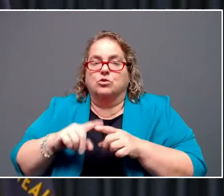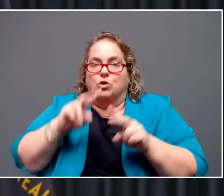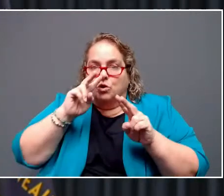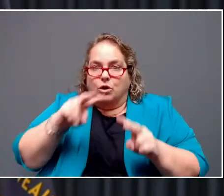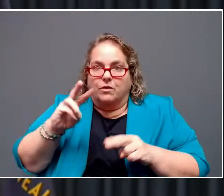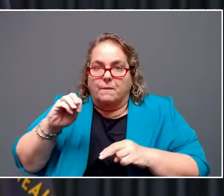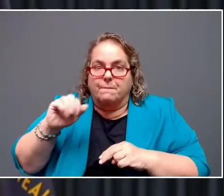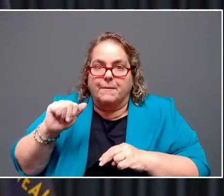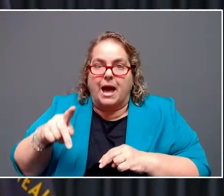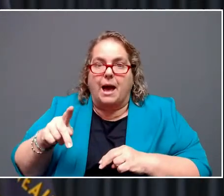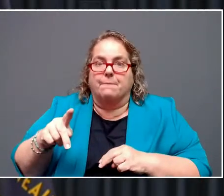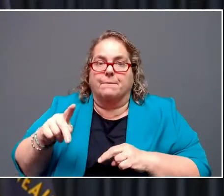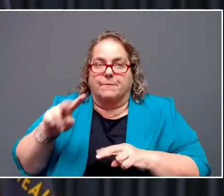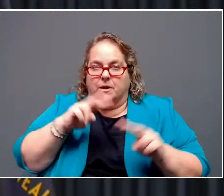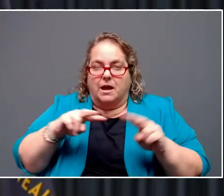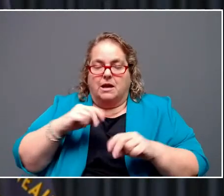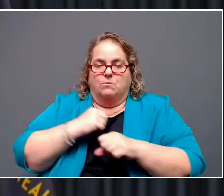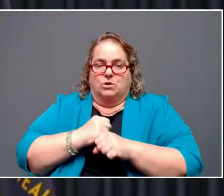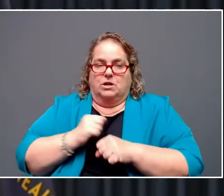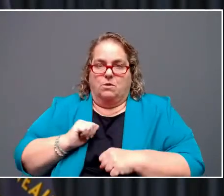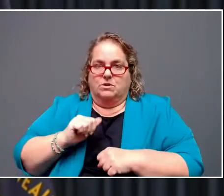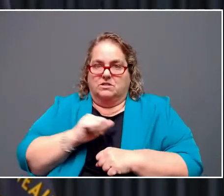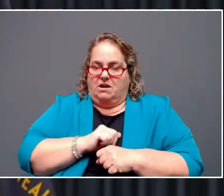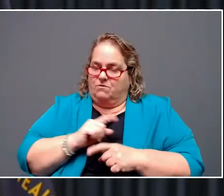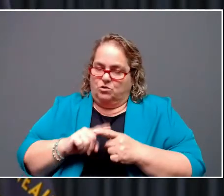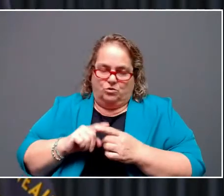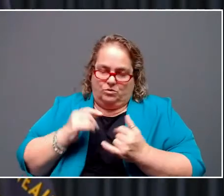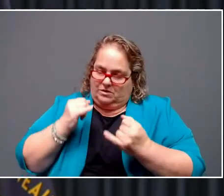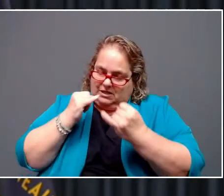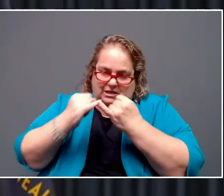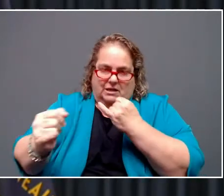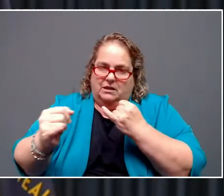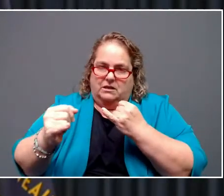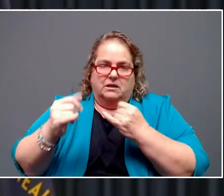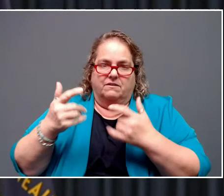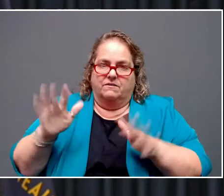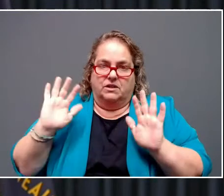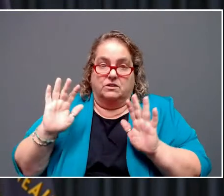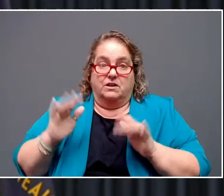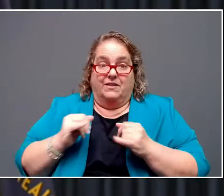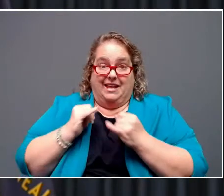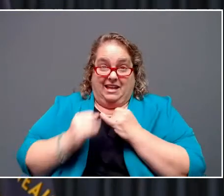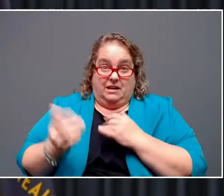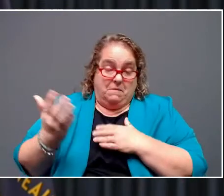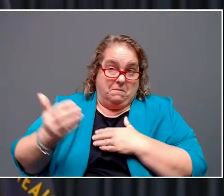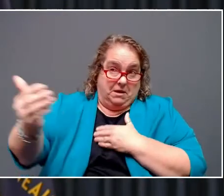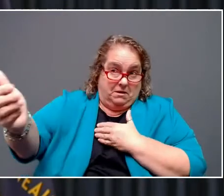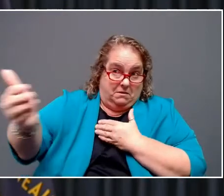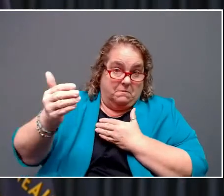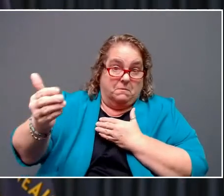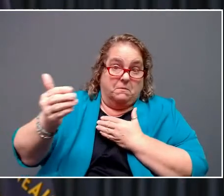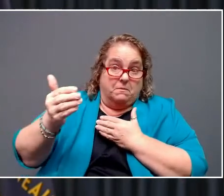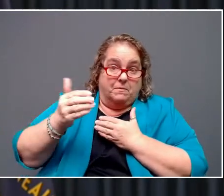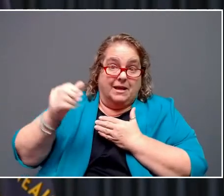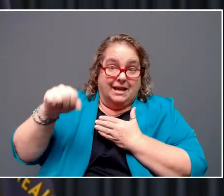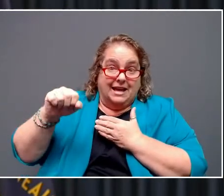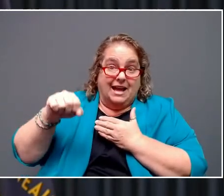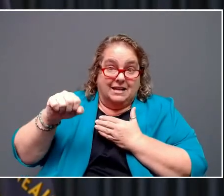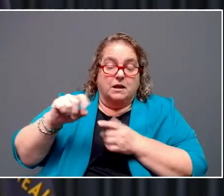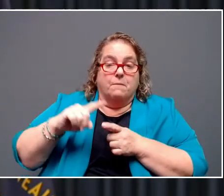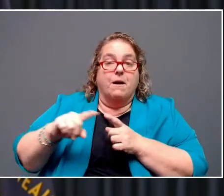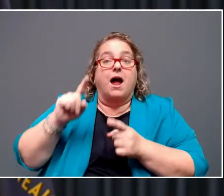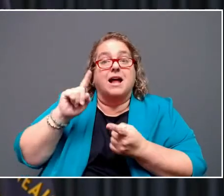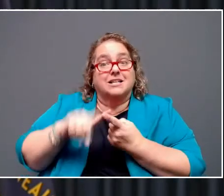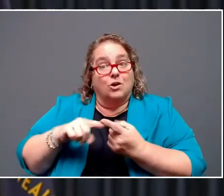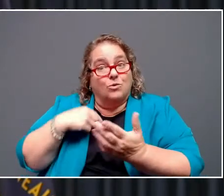and ultimately protect ourselves, because until the end might be in sight, but until we're actually at the end, this can still take